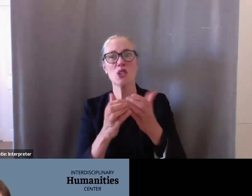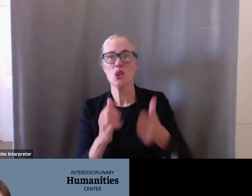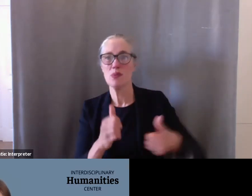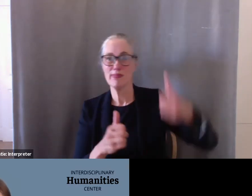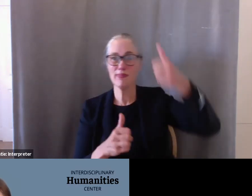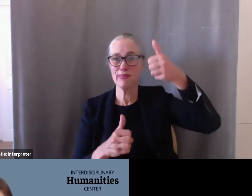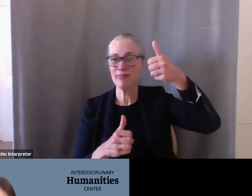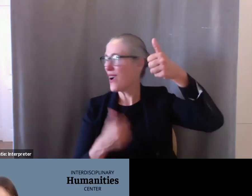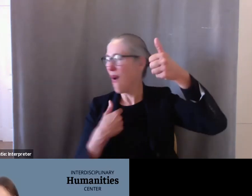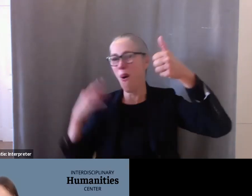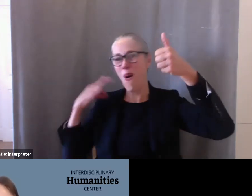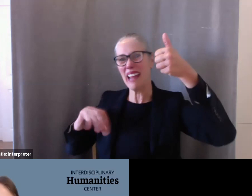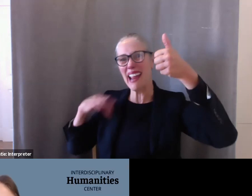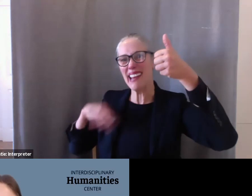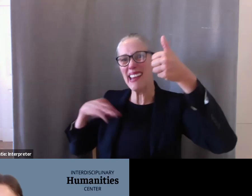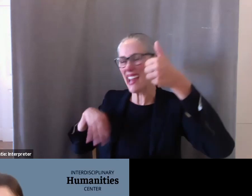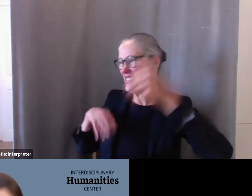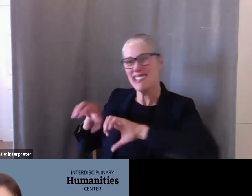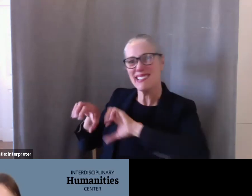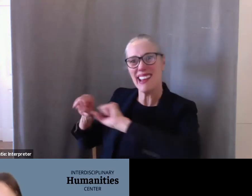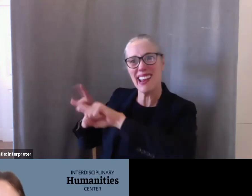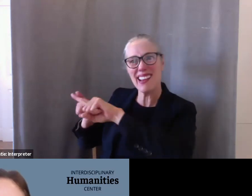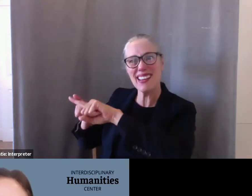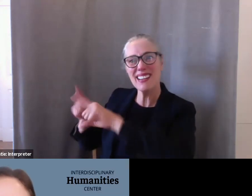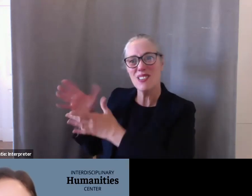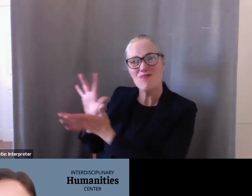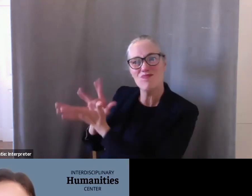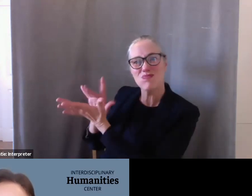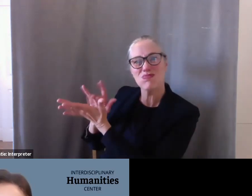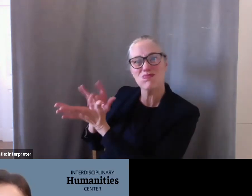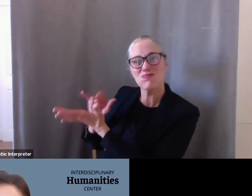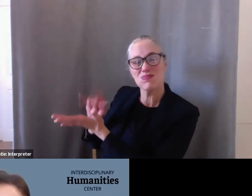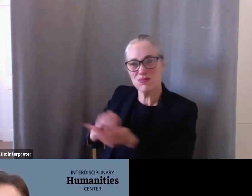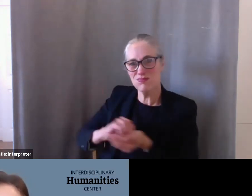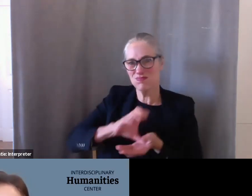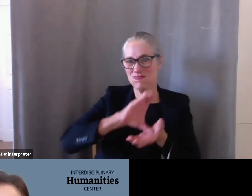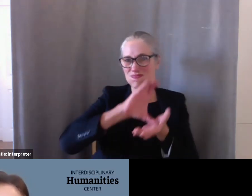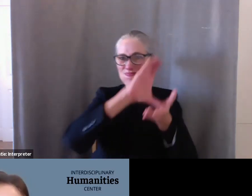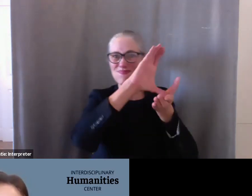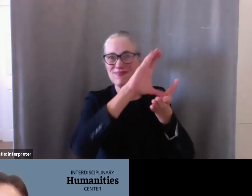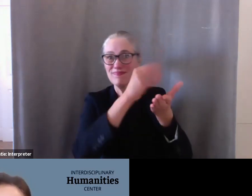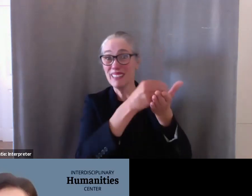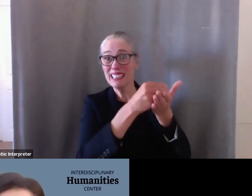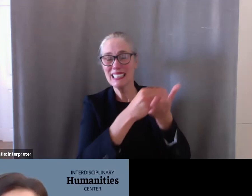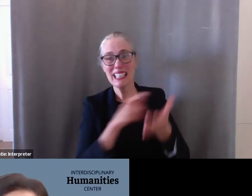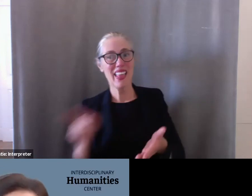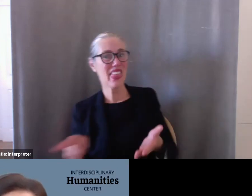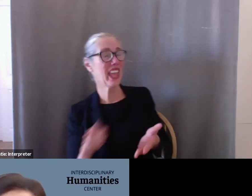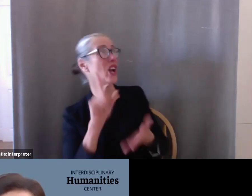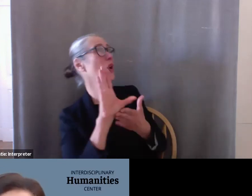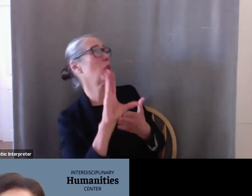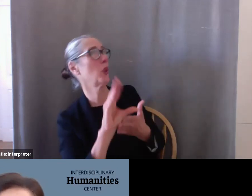note to end the discussion on. And so here at the Humanities Center, we must end our